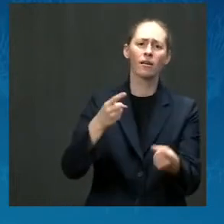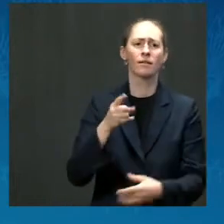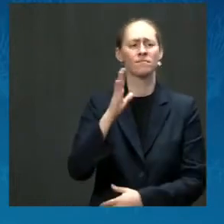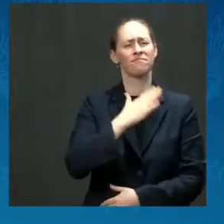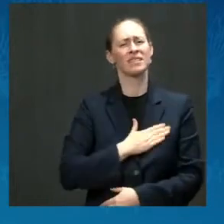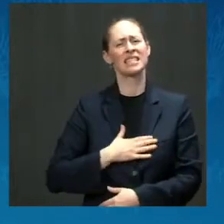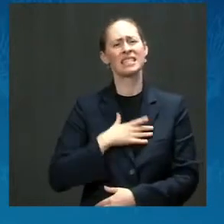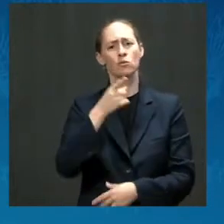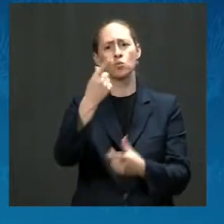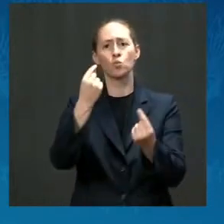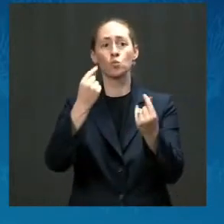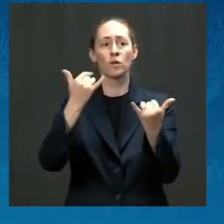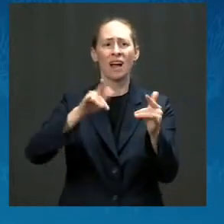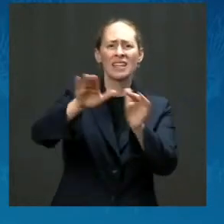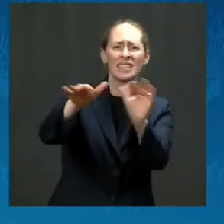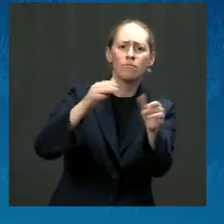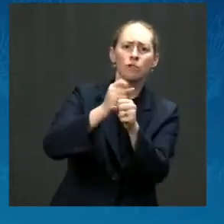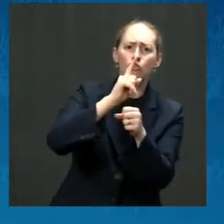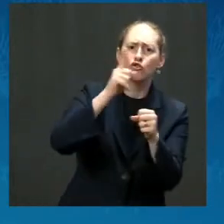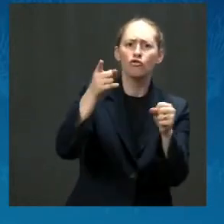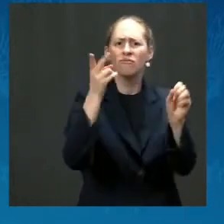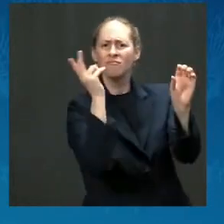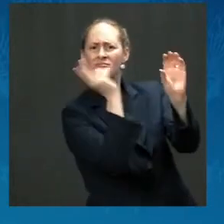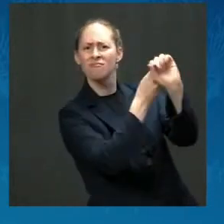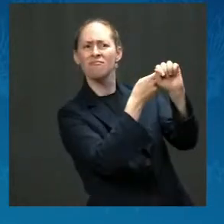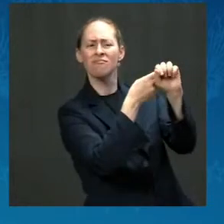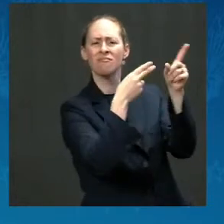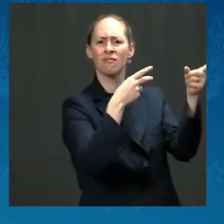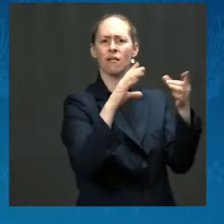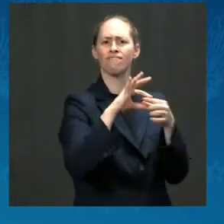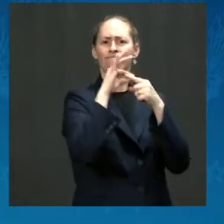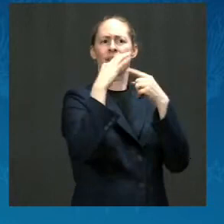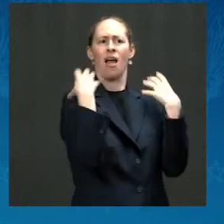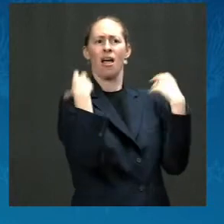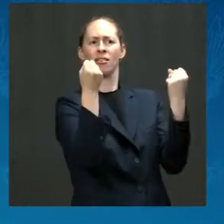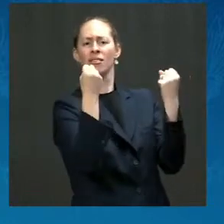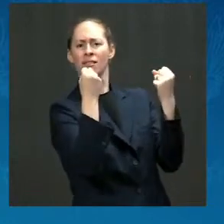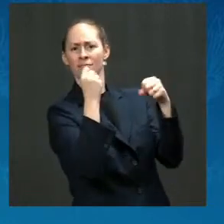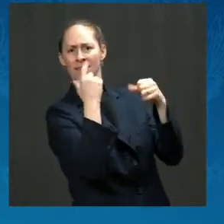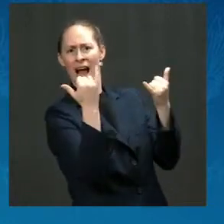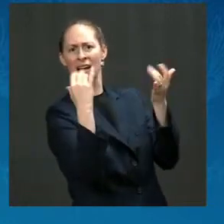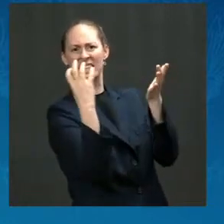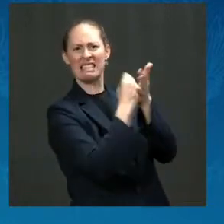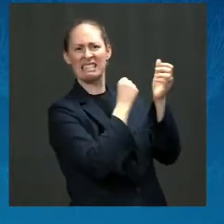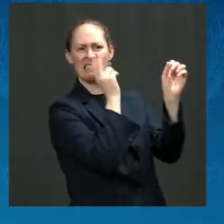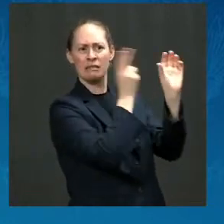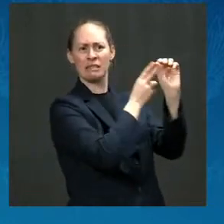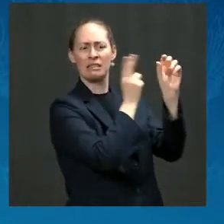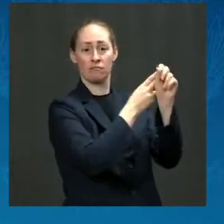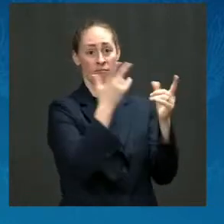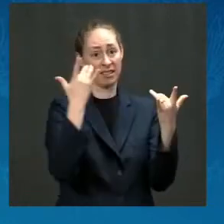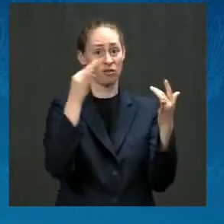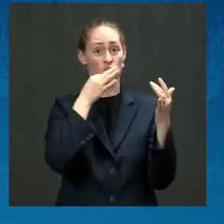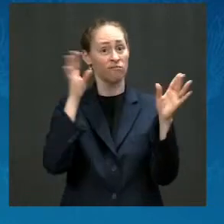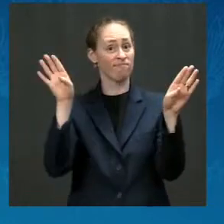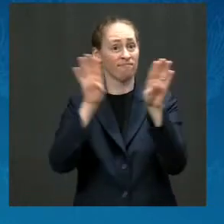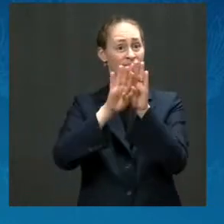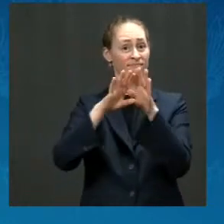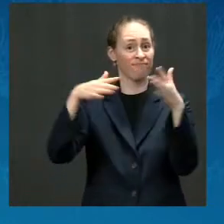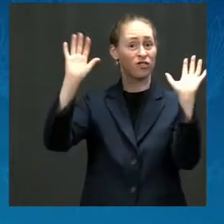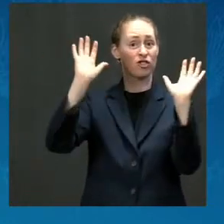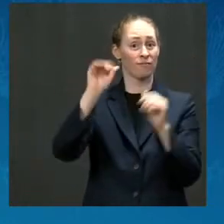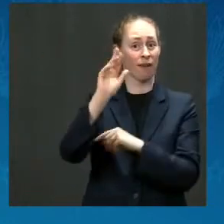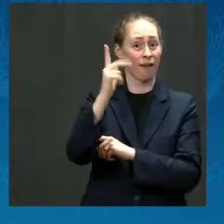information. Sign up for coverage at healthcare.gov by August 15th. And with that, again, I say thank you. May